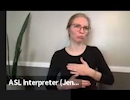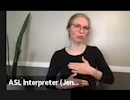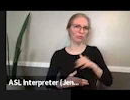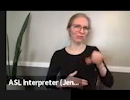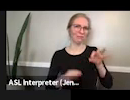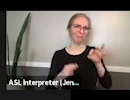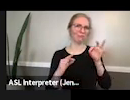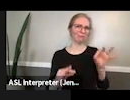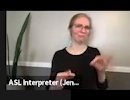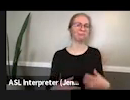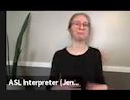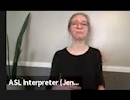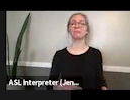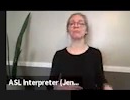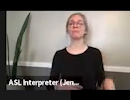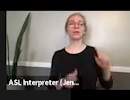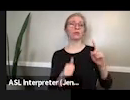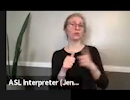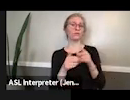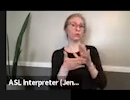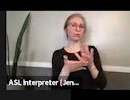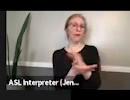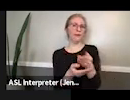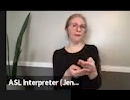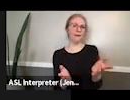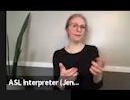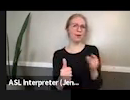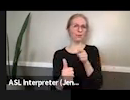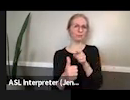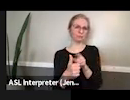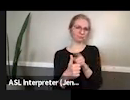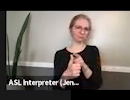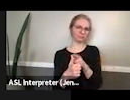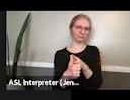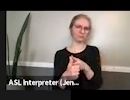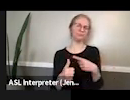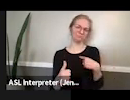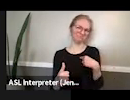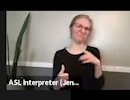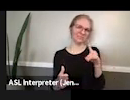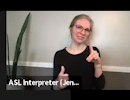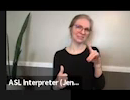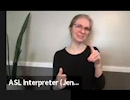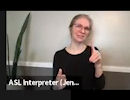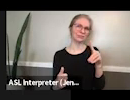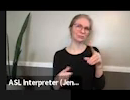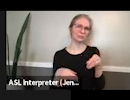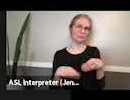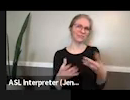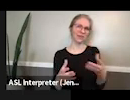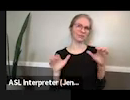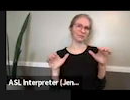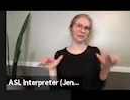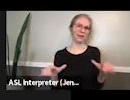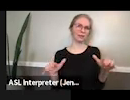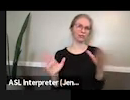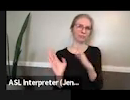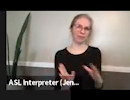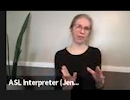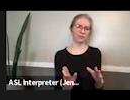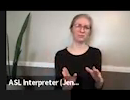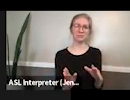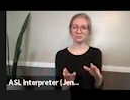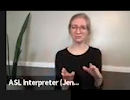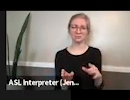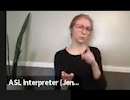The first handout to which I'll call your attention is I did provide an action plan. You don't have to turn this into Lisa.